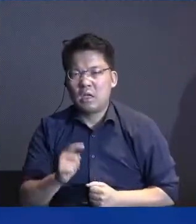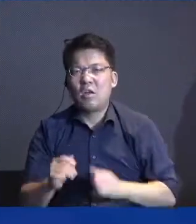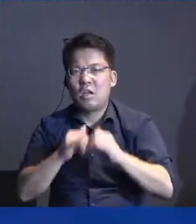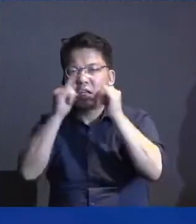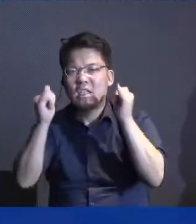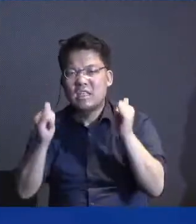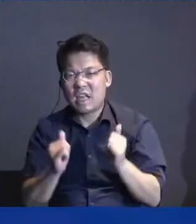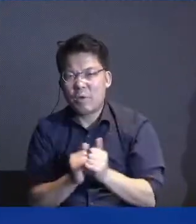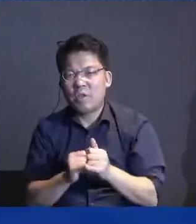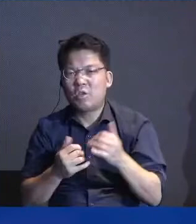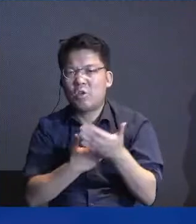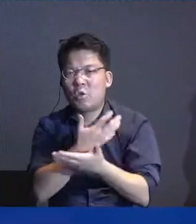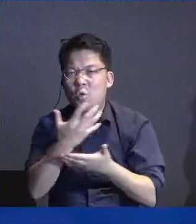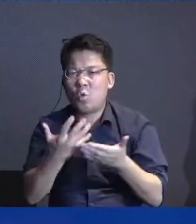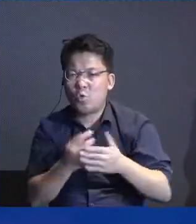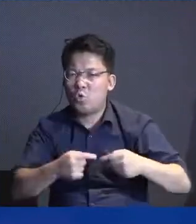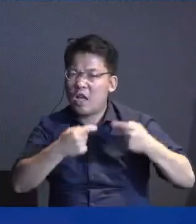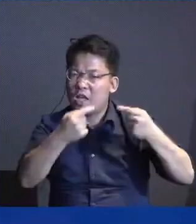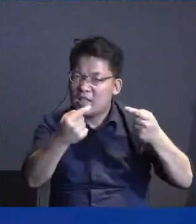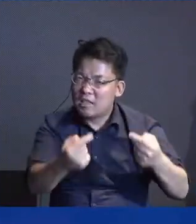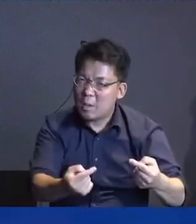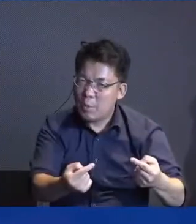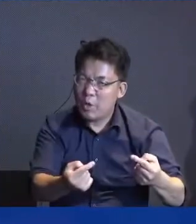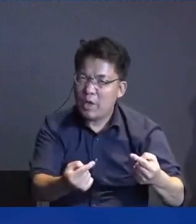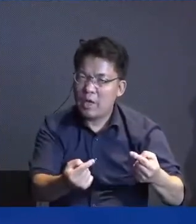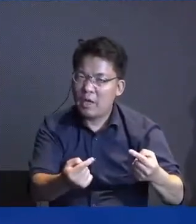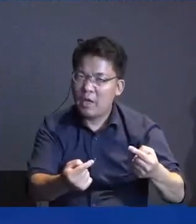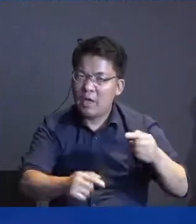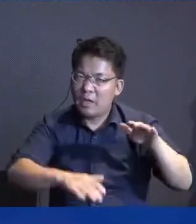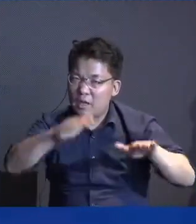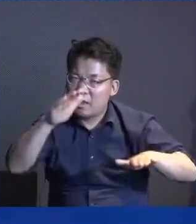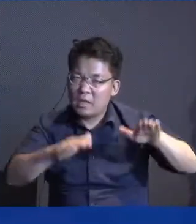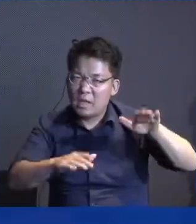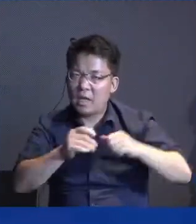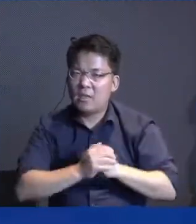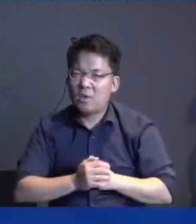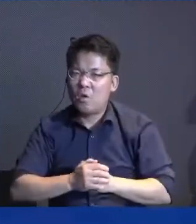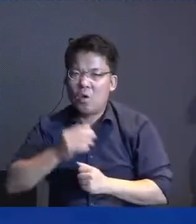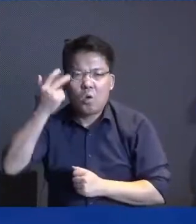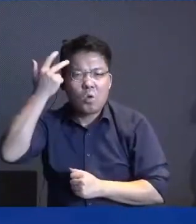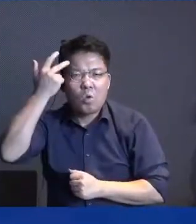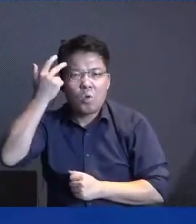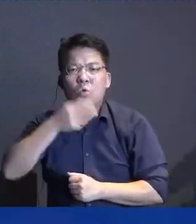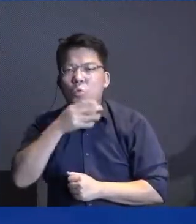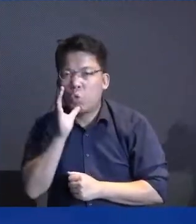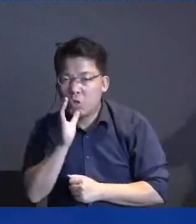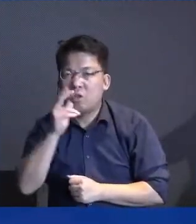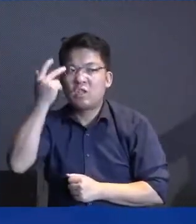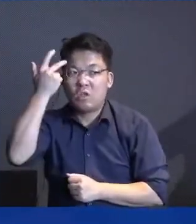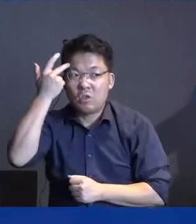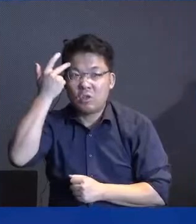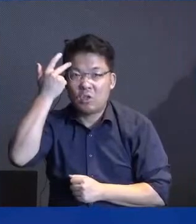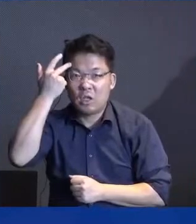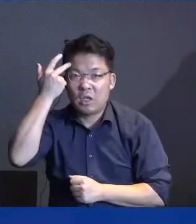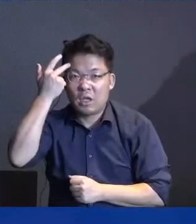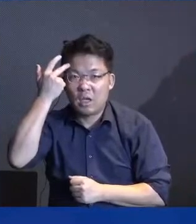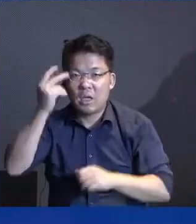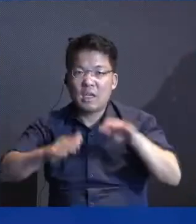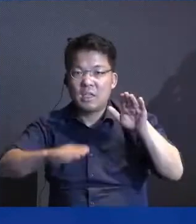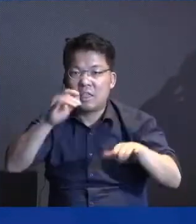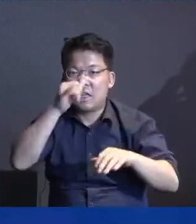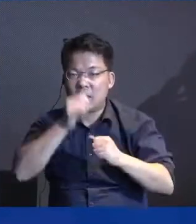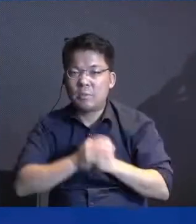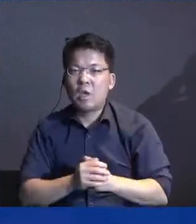socially disadvantaged older people make better use of mental health services, and what